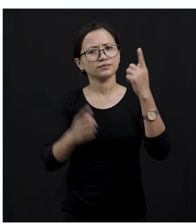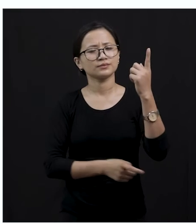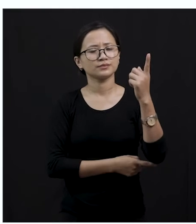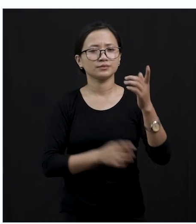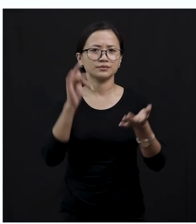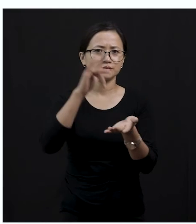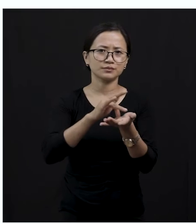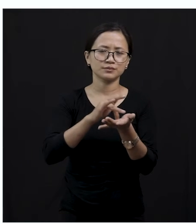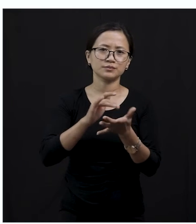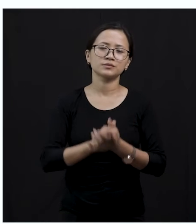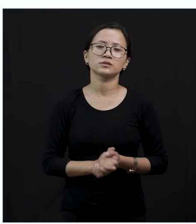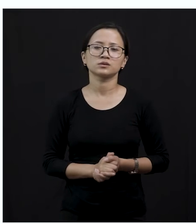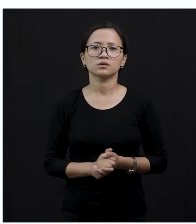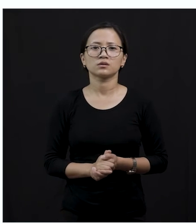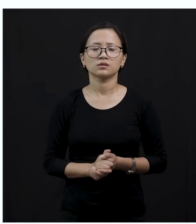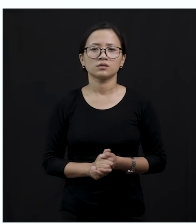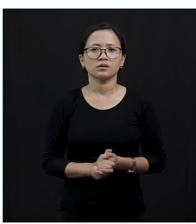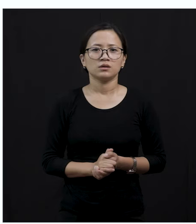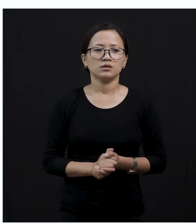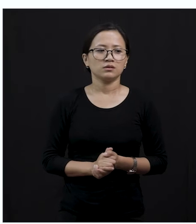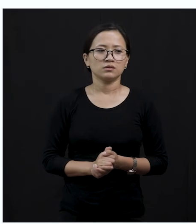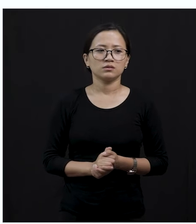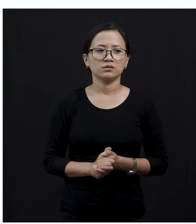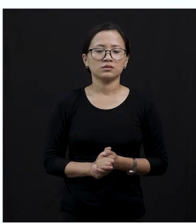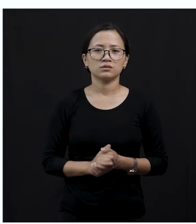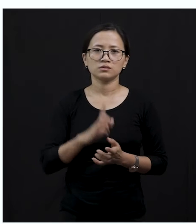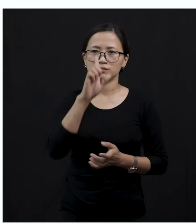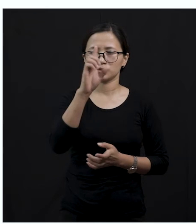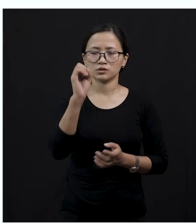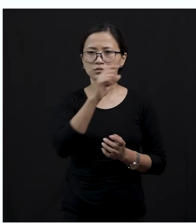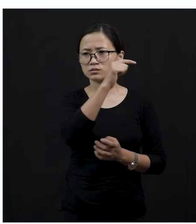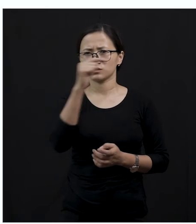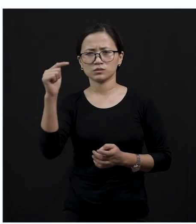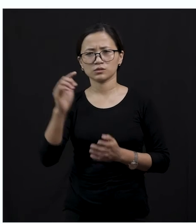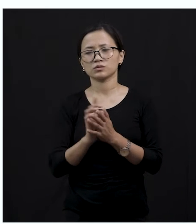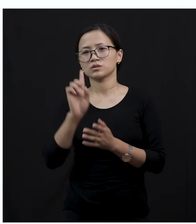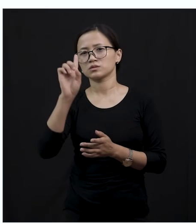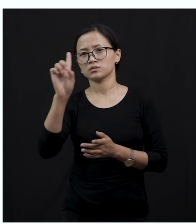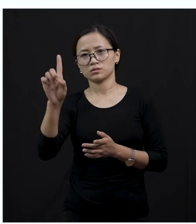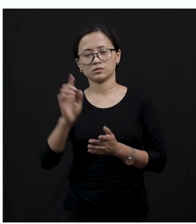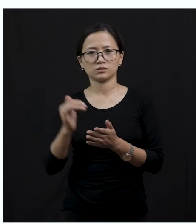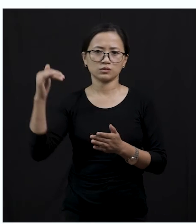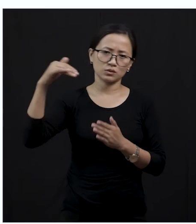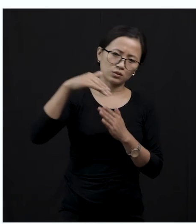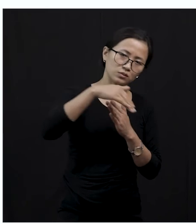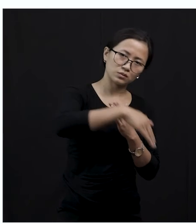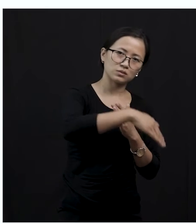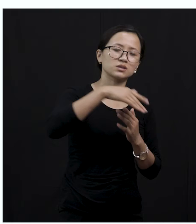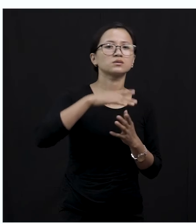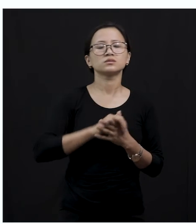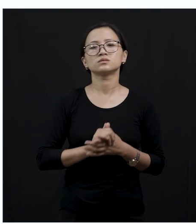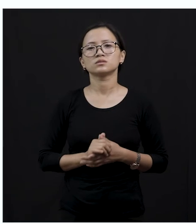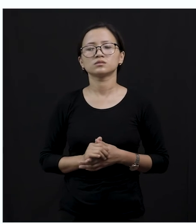right. So after he reaches the last place, that is from 10, he walked all the way down, isn't it? He walked all